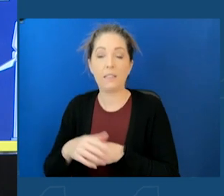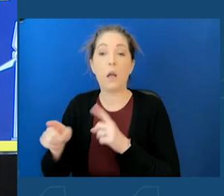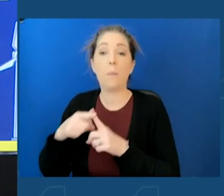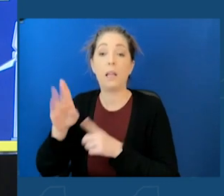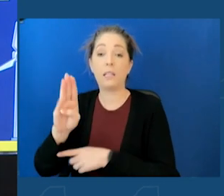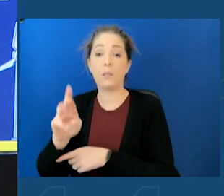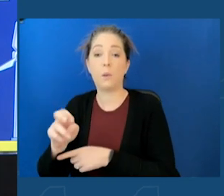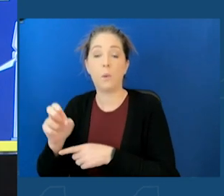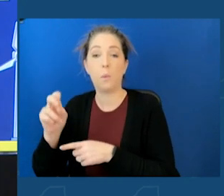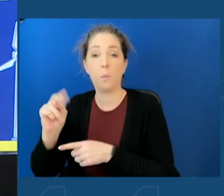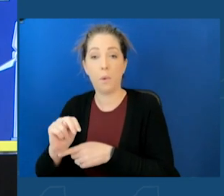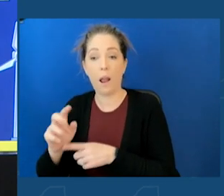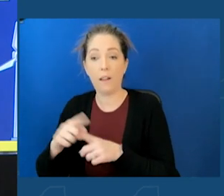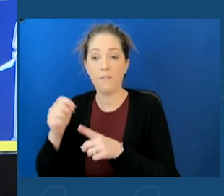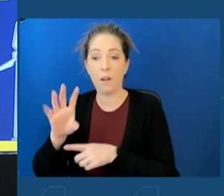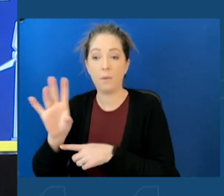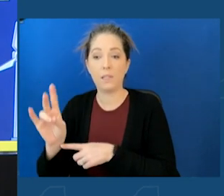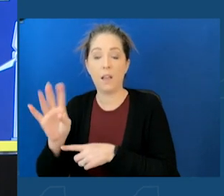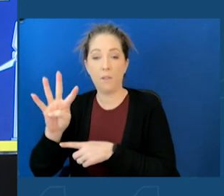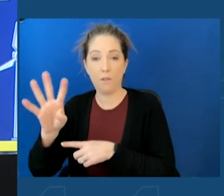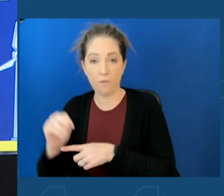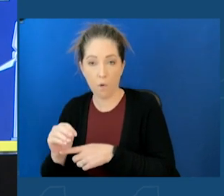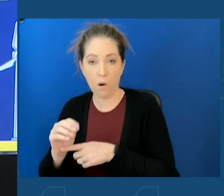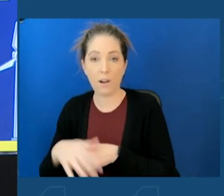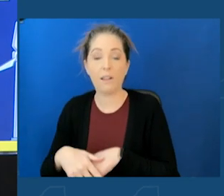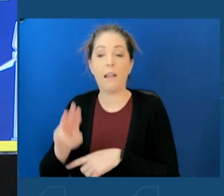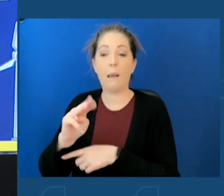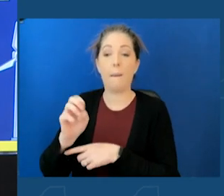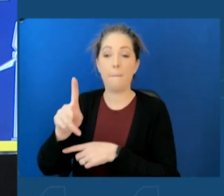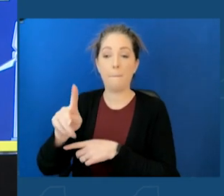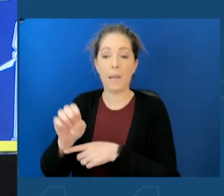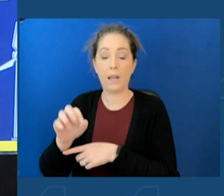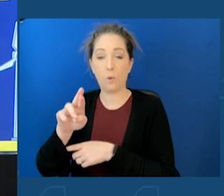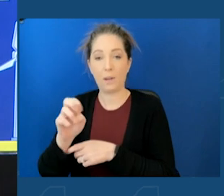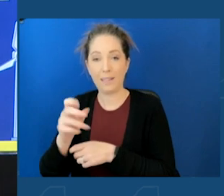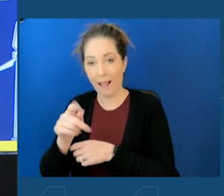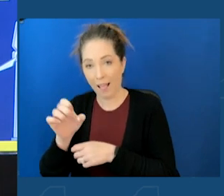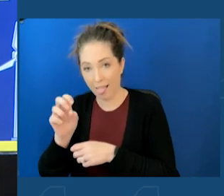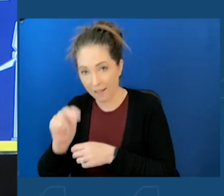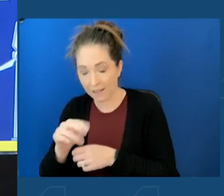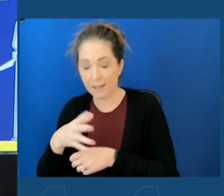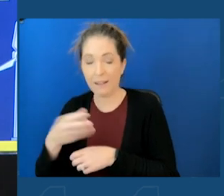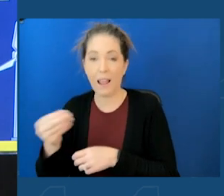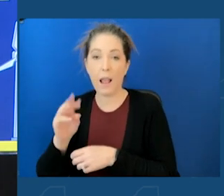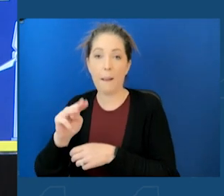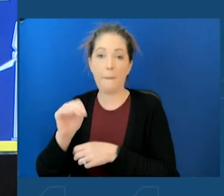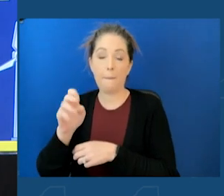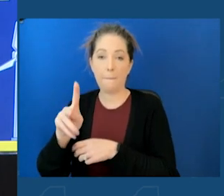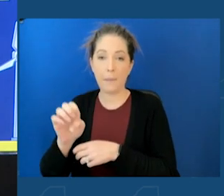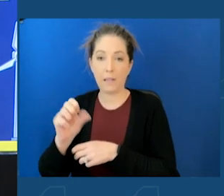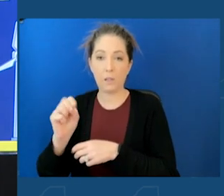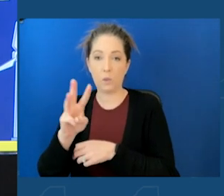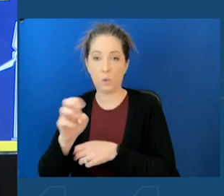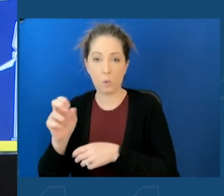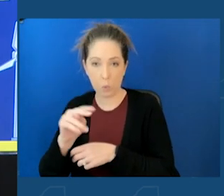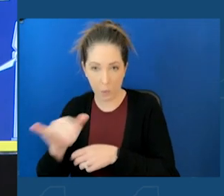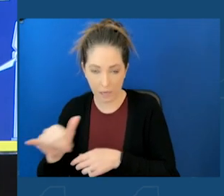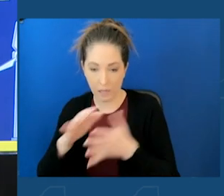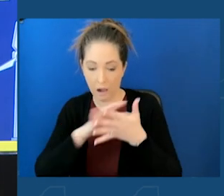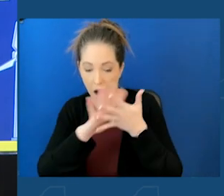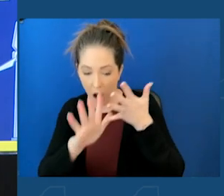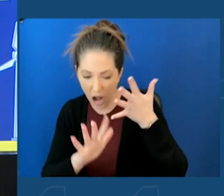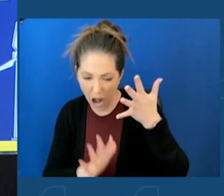Teamsters 282, Mike Bergal and Bill Sweeney, and then from DC 9, Raymond Festa. That's just some of